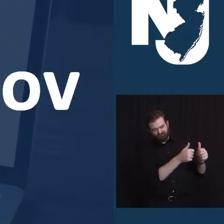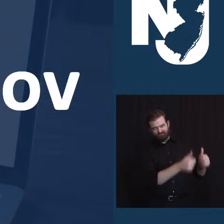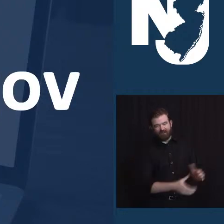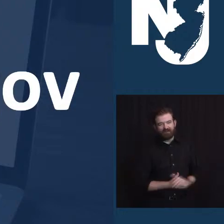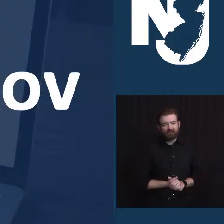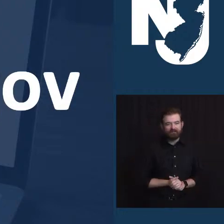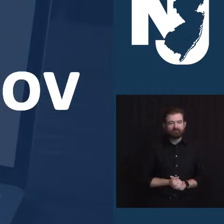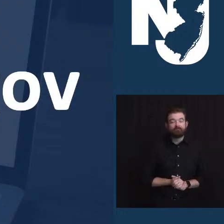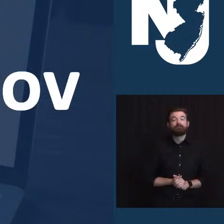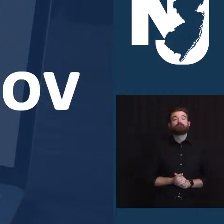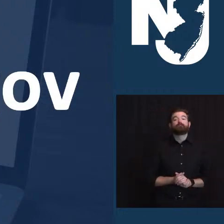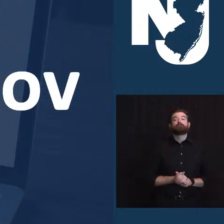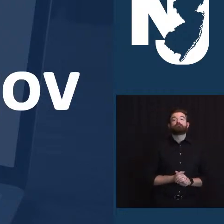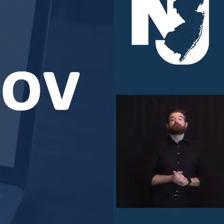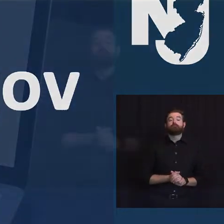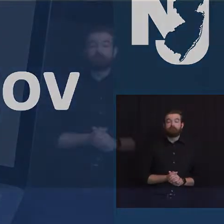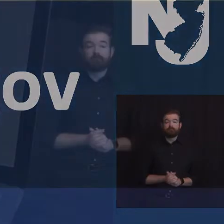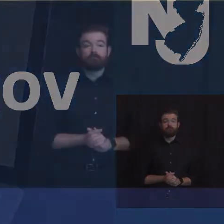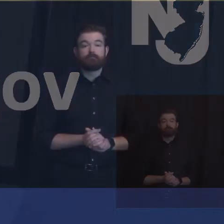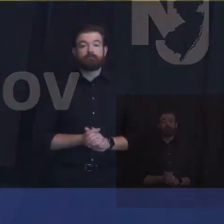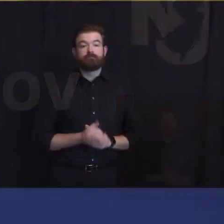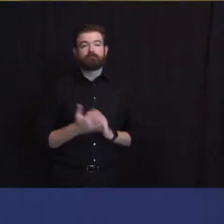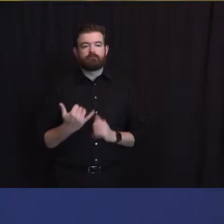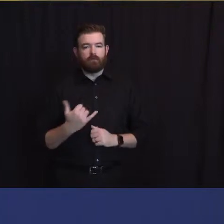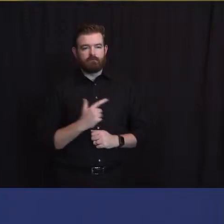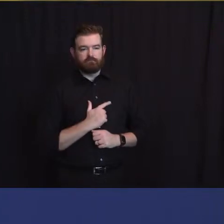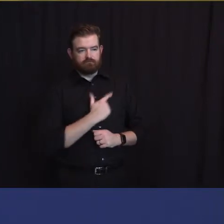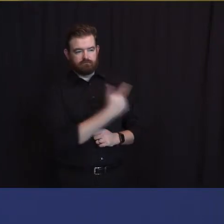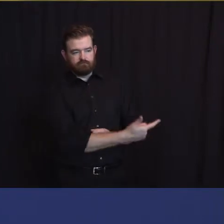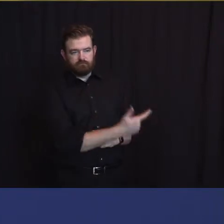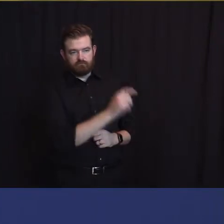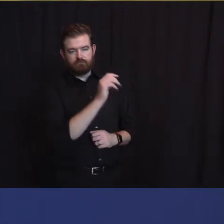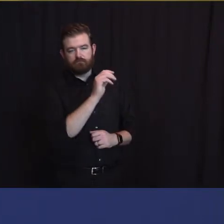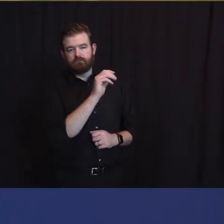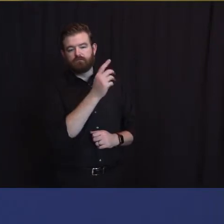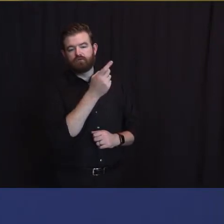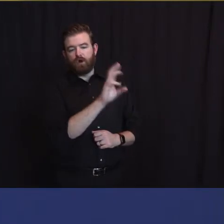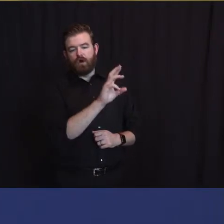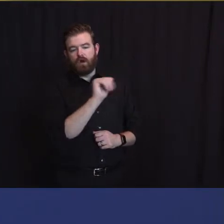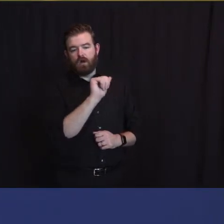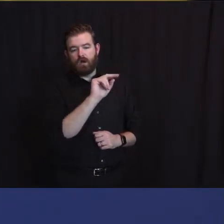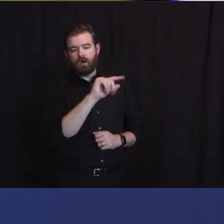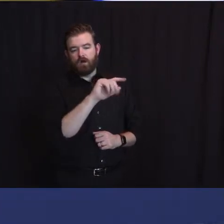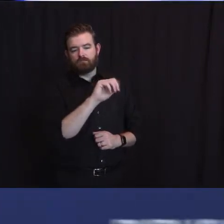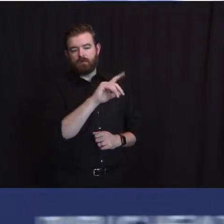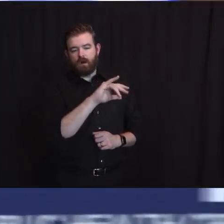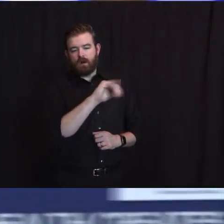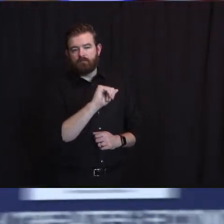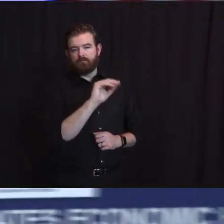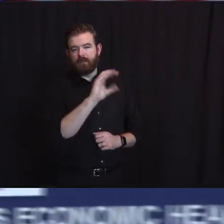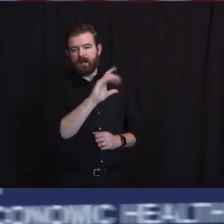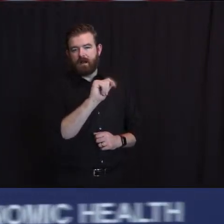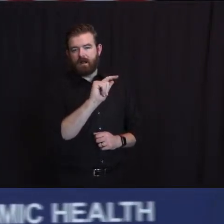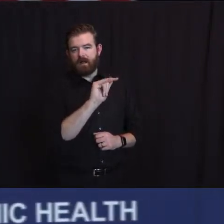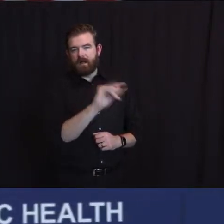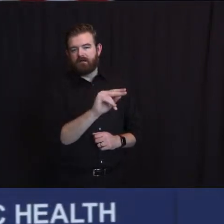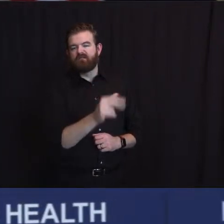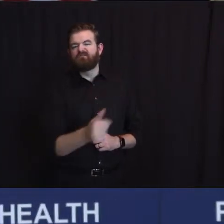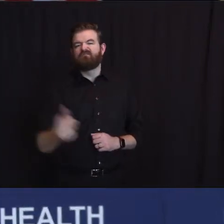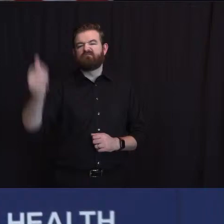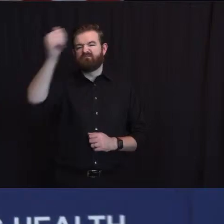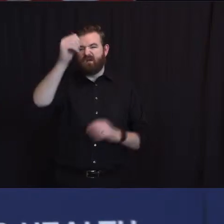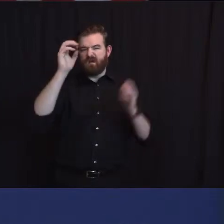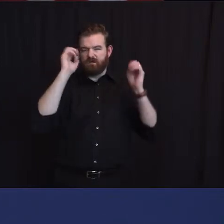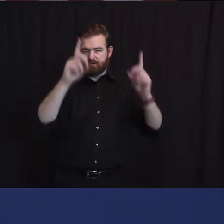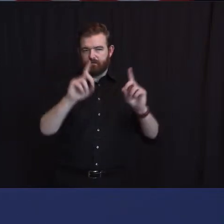of the Department of Education, Dr. Angelica Allen McMillan. Thank you, Governor Murphy, for the opportunity